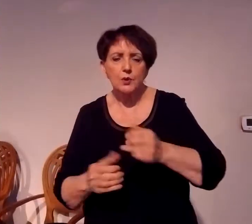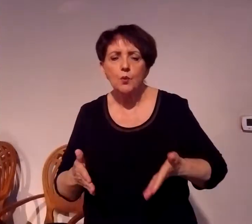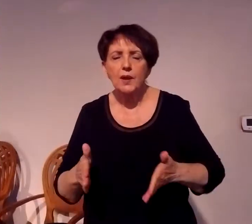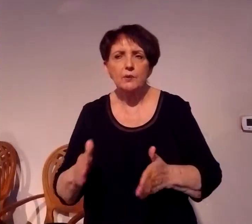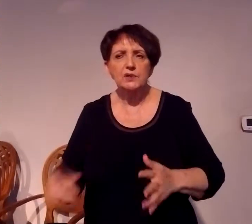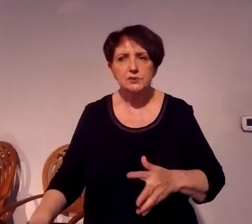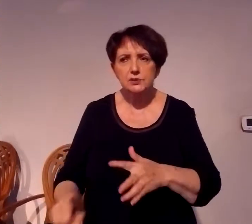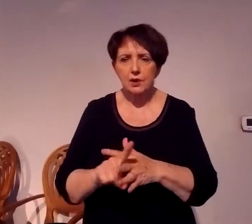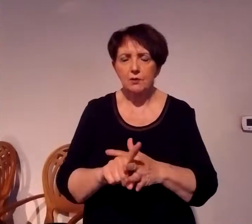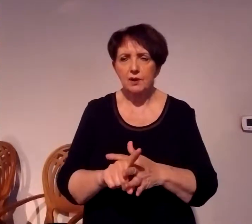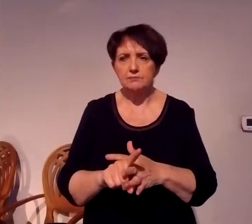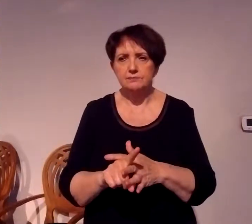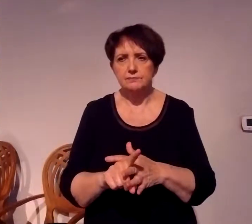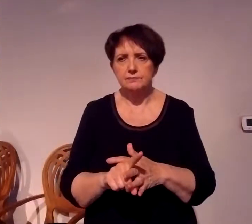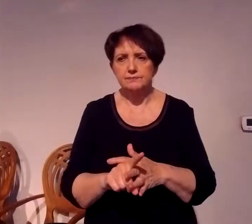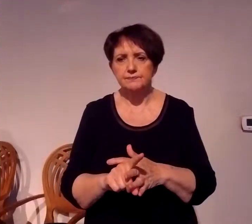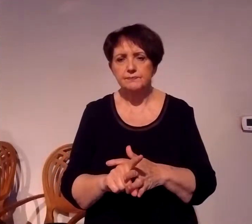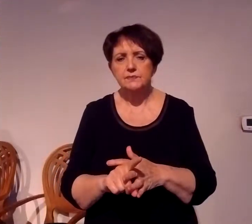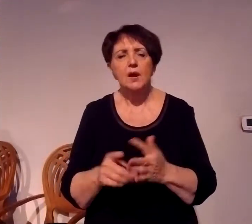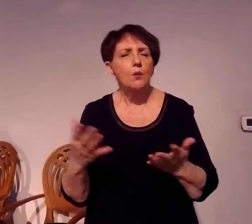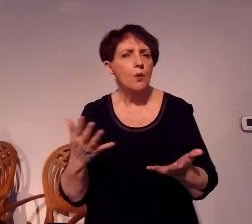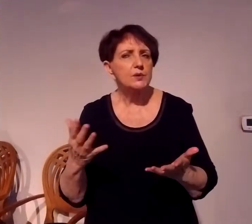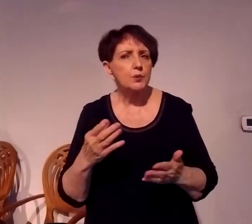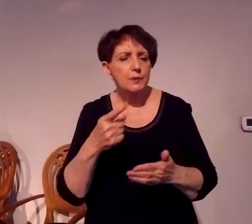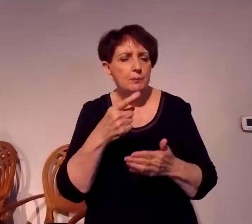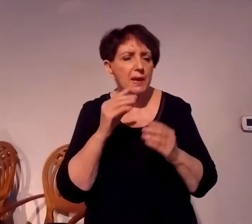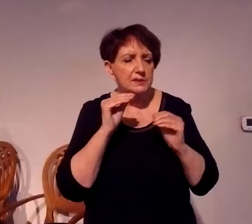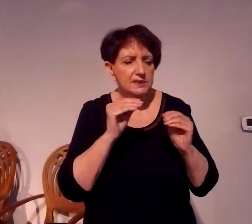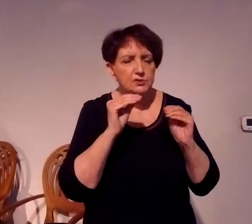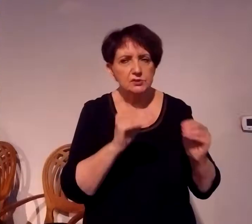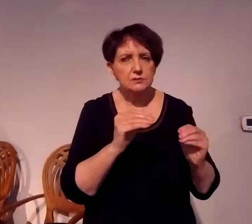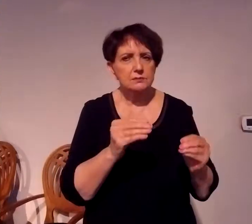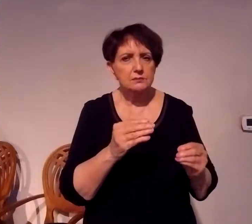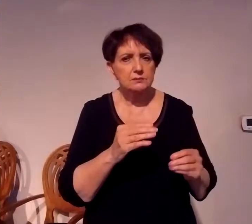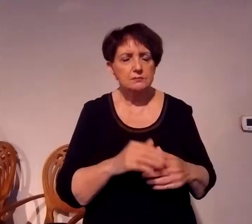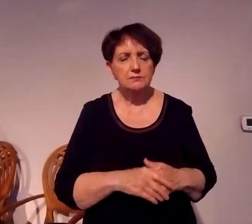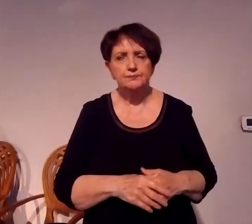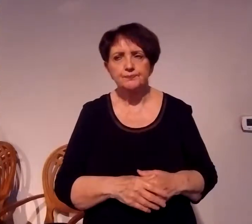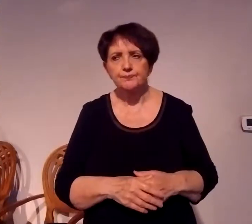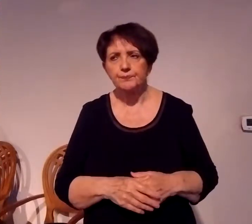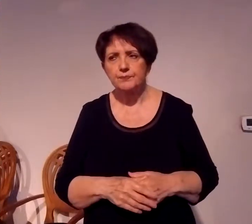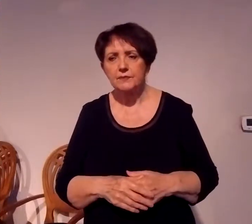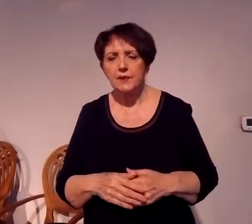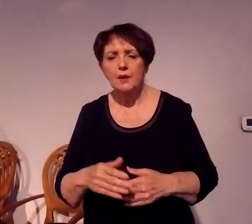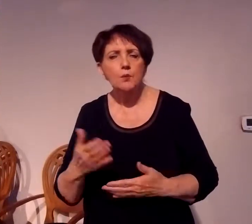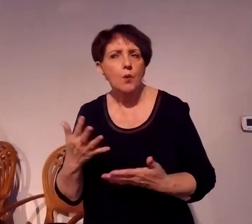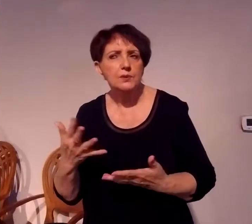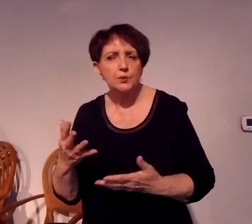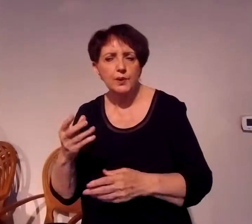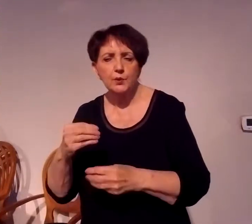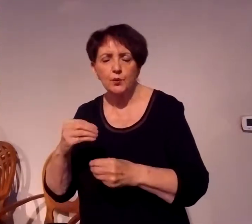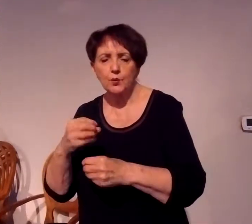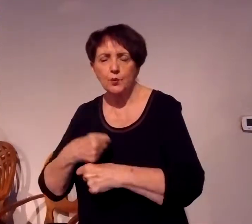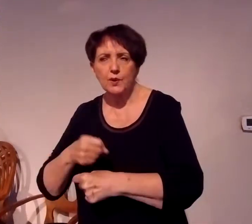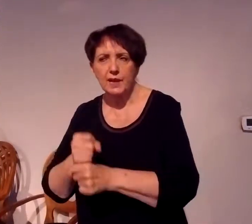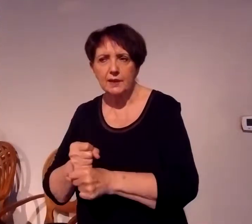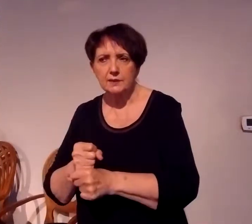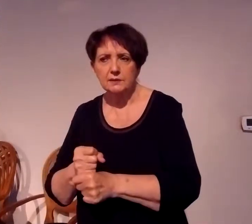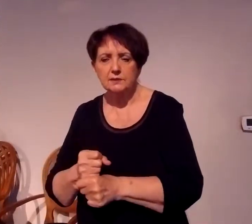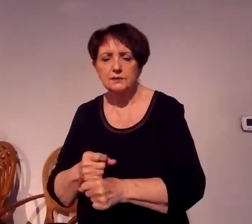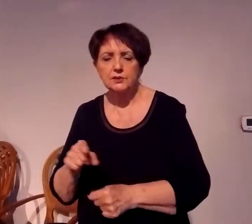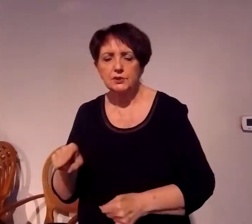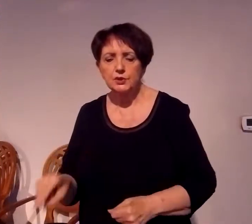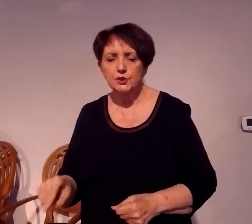up, what we pay attention to, and what we work to create. She